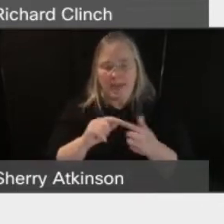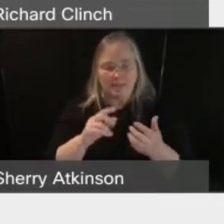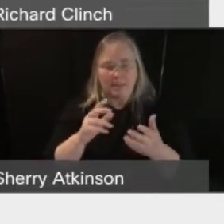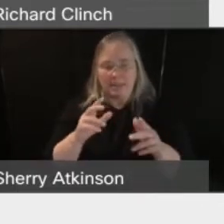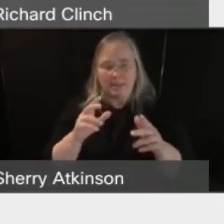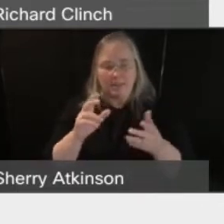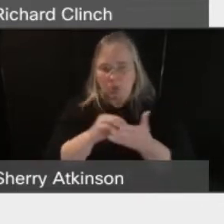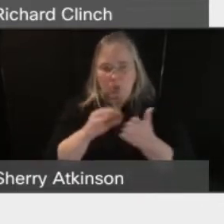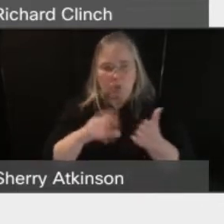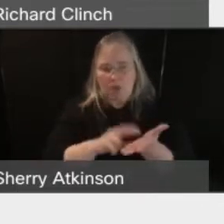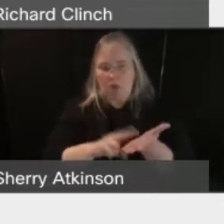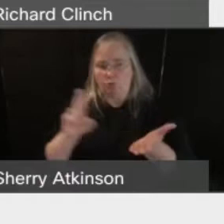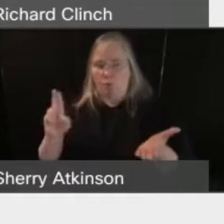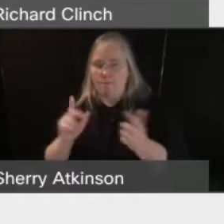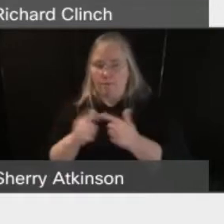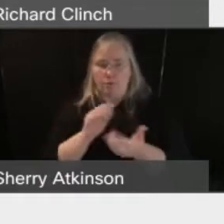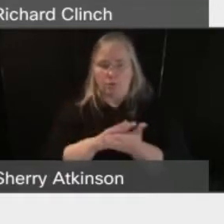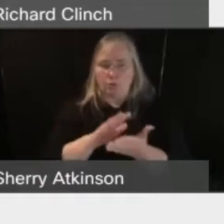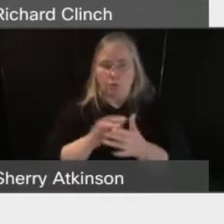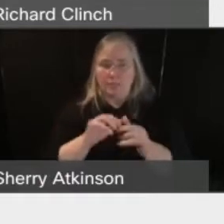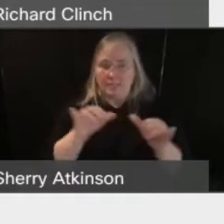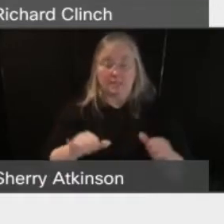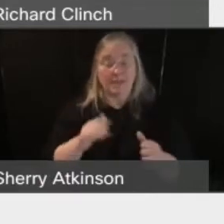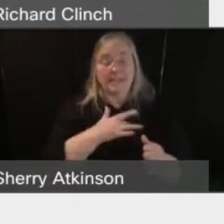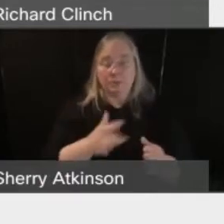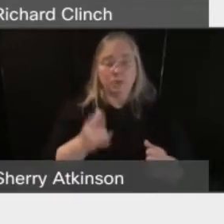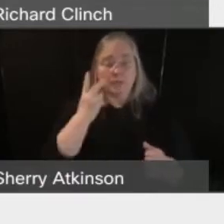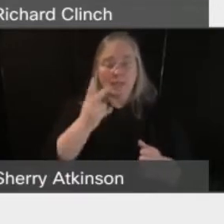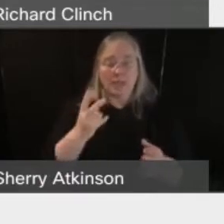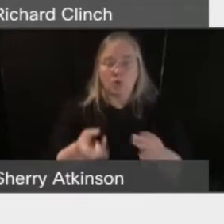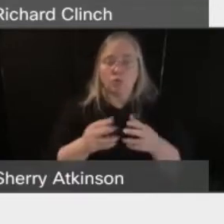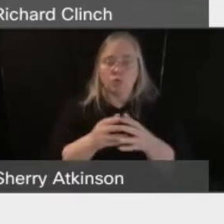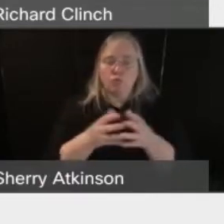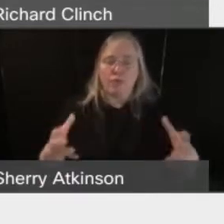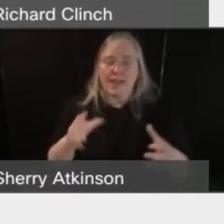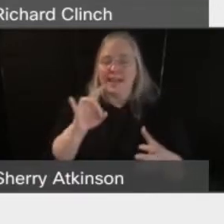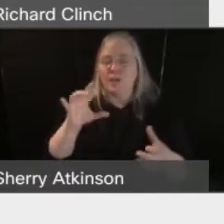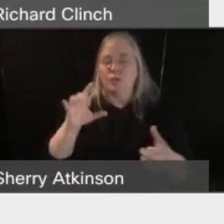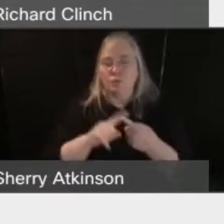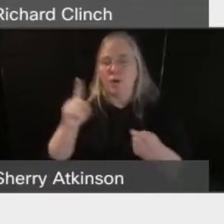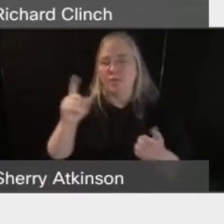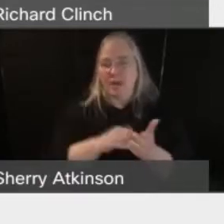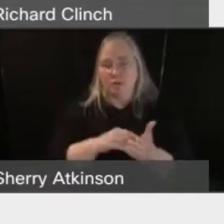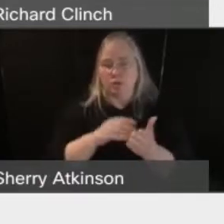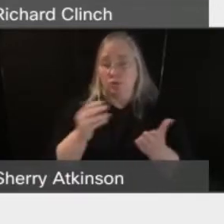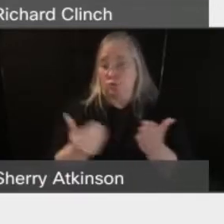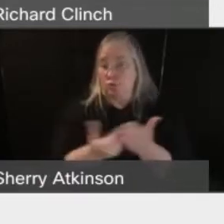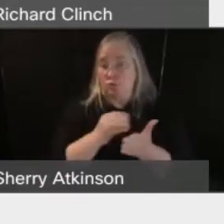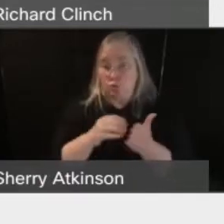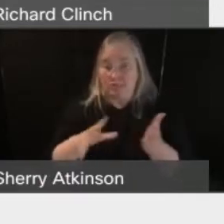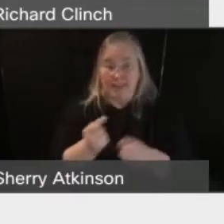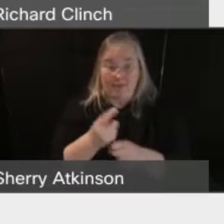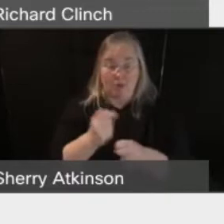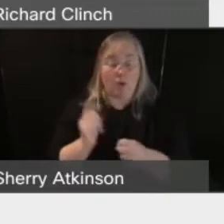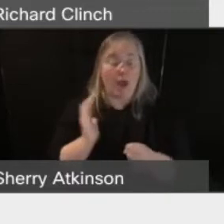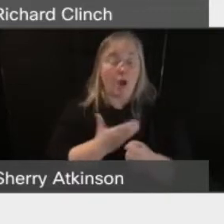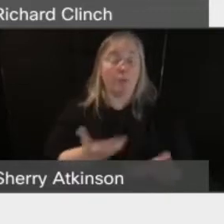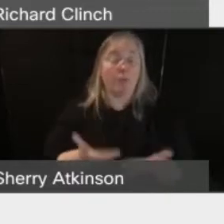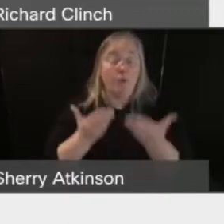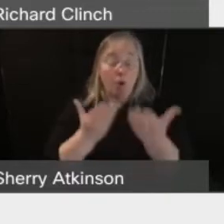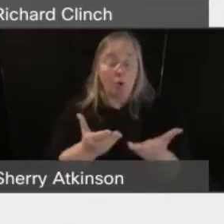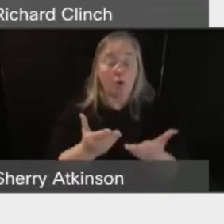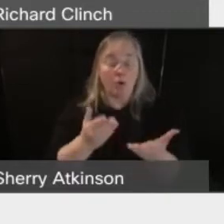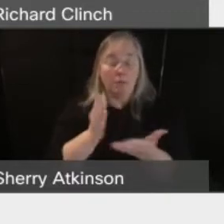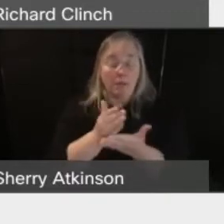Typically, you'd see in our budgets a growth of about 800 to 1,000 new students each year. So our proposed budget for fiscal year 22 is